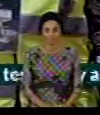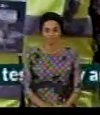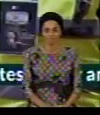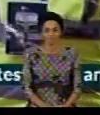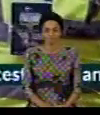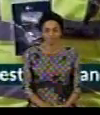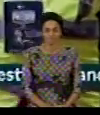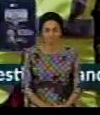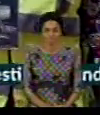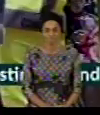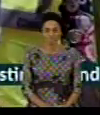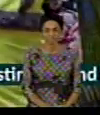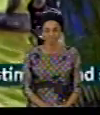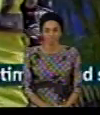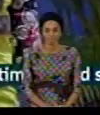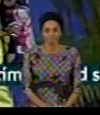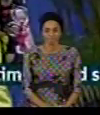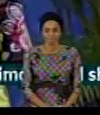Jesus.